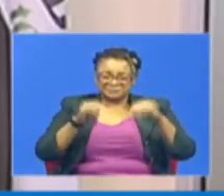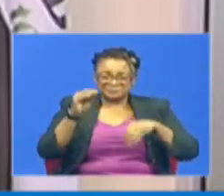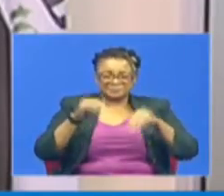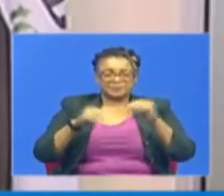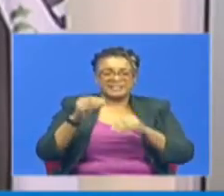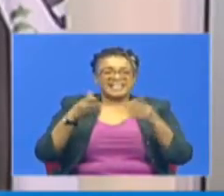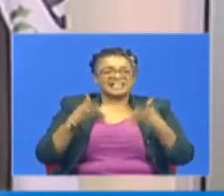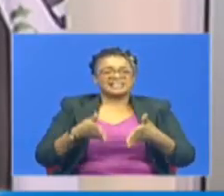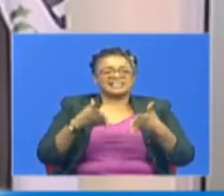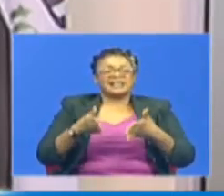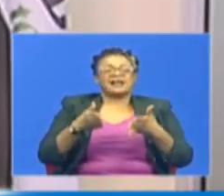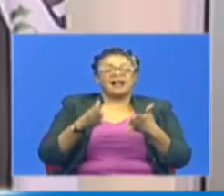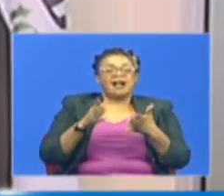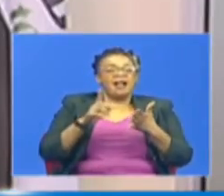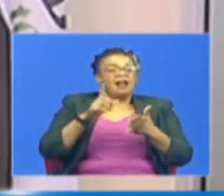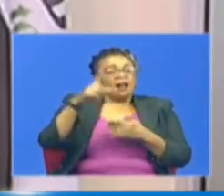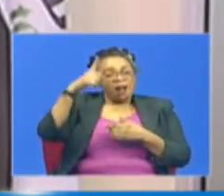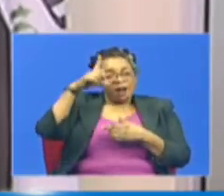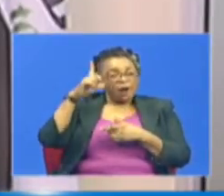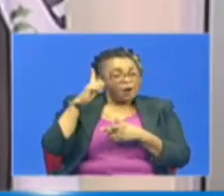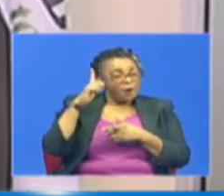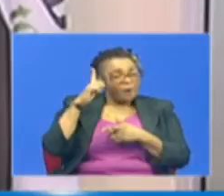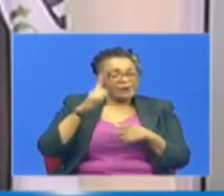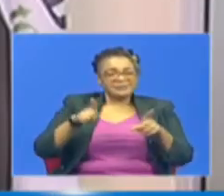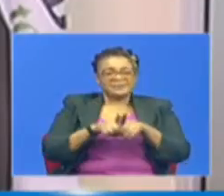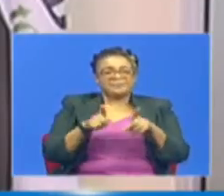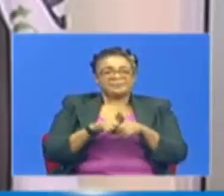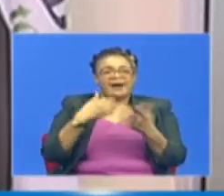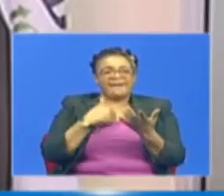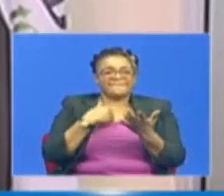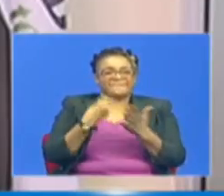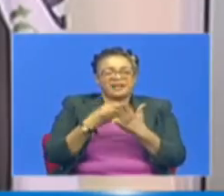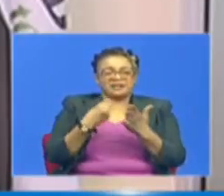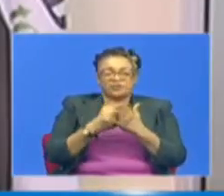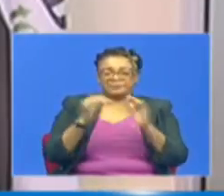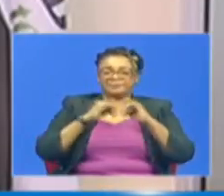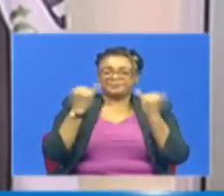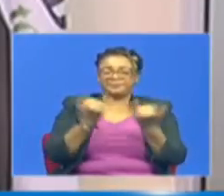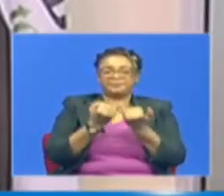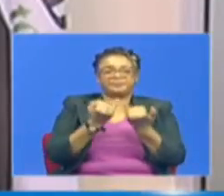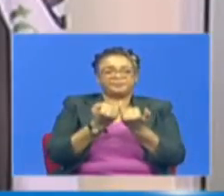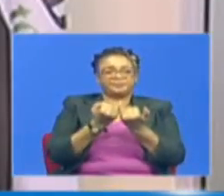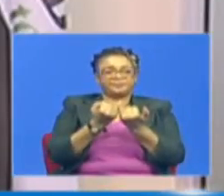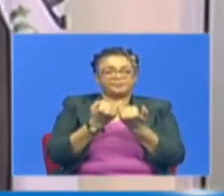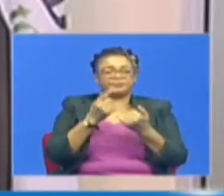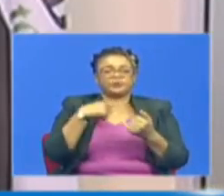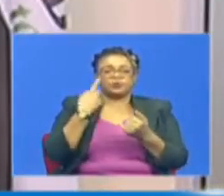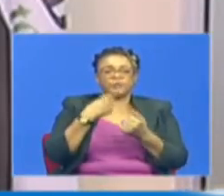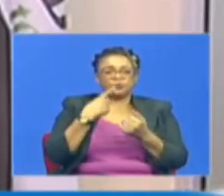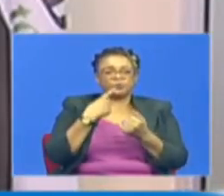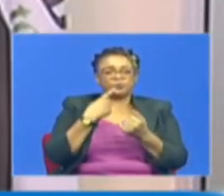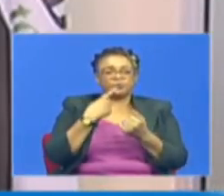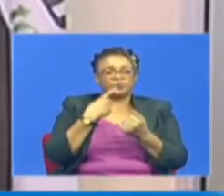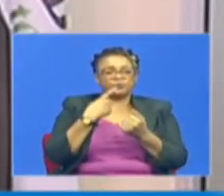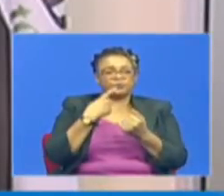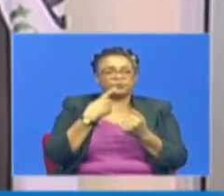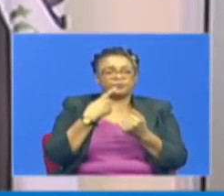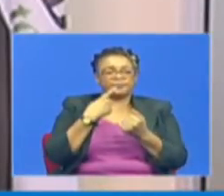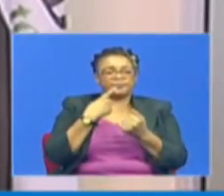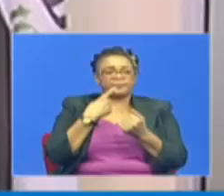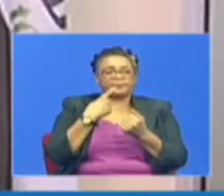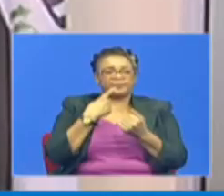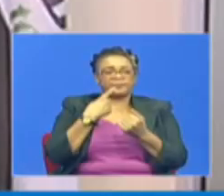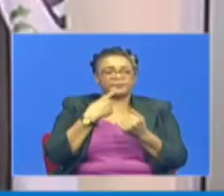and we have seen also the financial institutions, you know, according moratoriums to even up